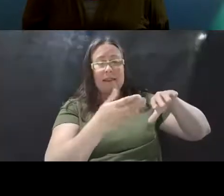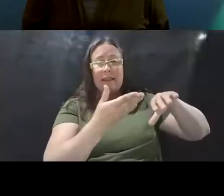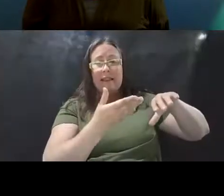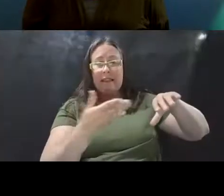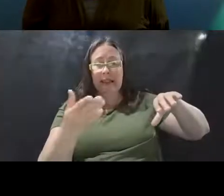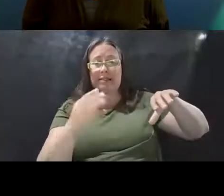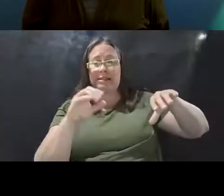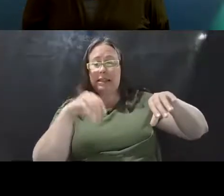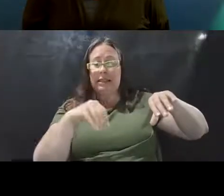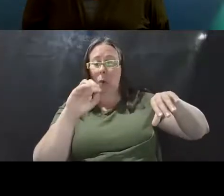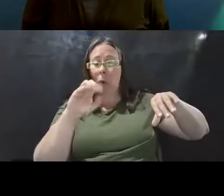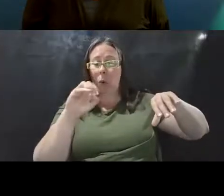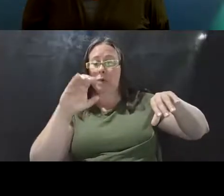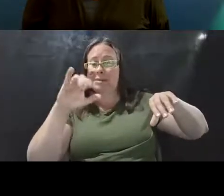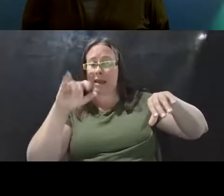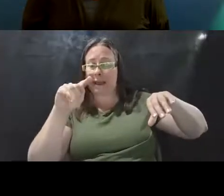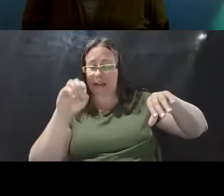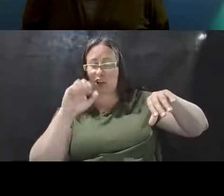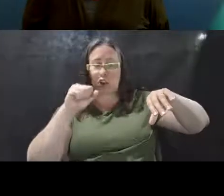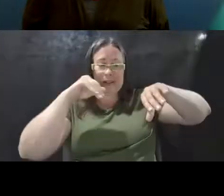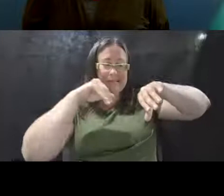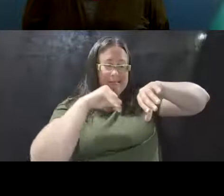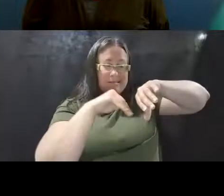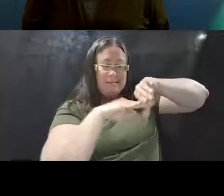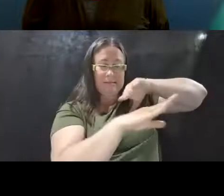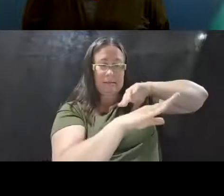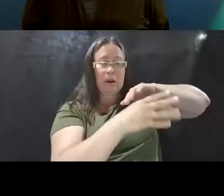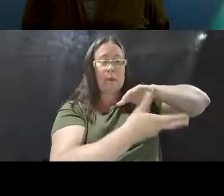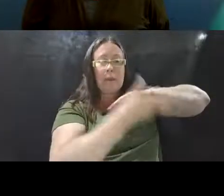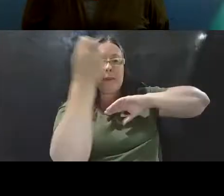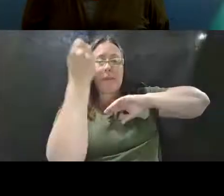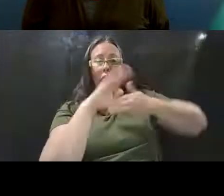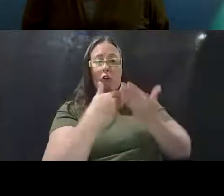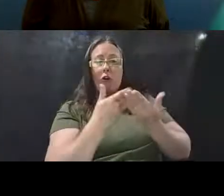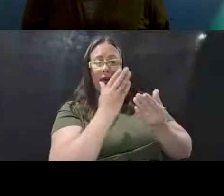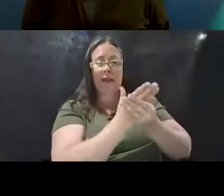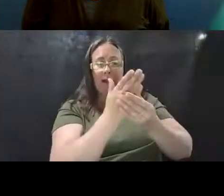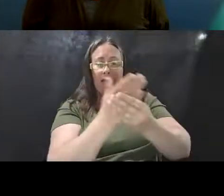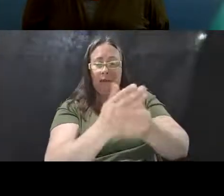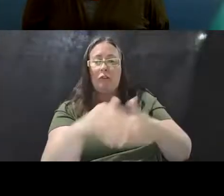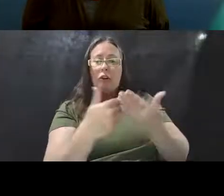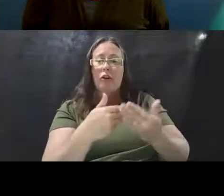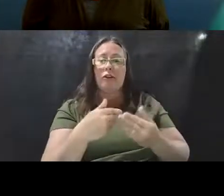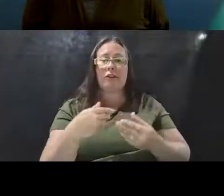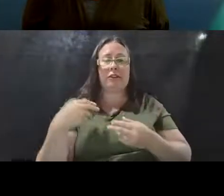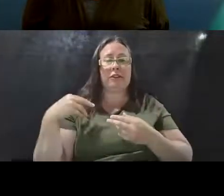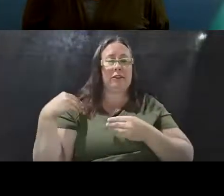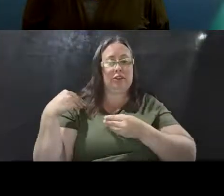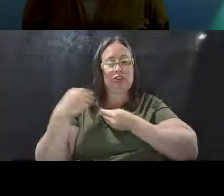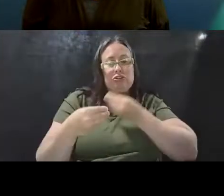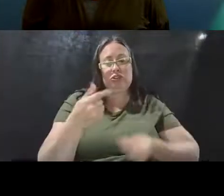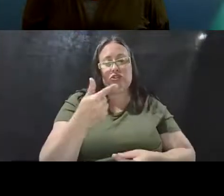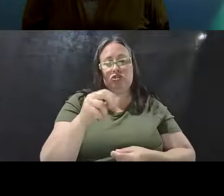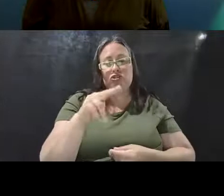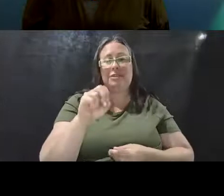to open up or break the encryption and open up all of those files, all of those genes. So that's basically what reprogramming is